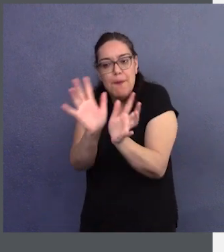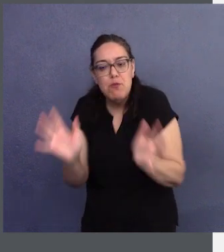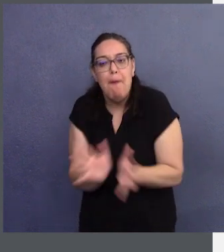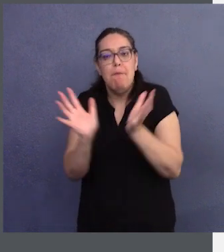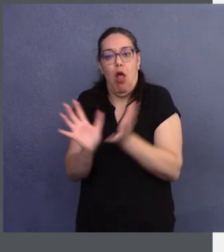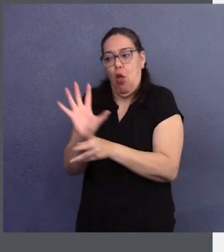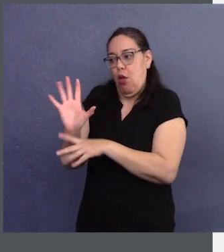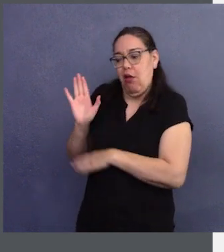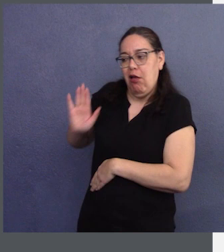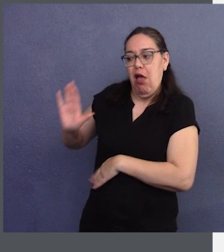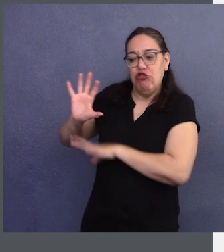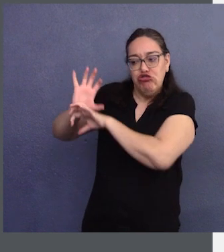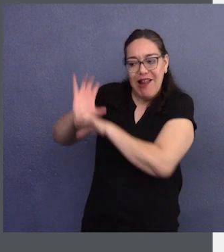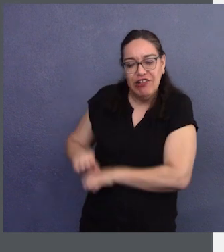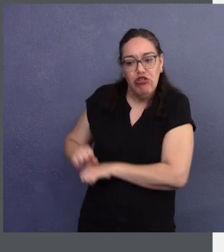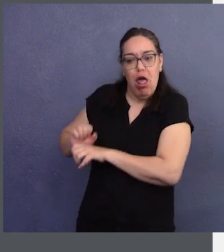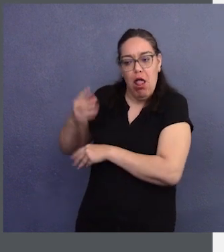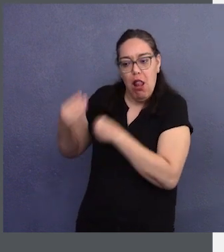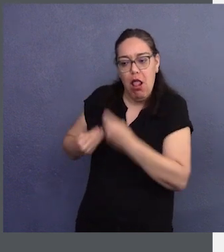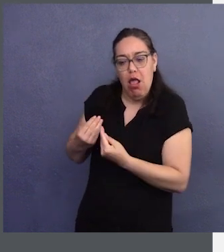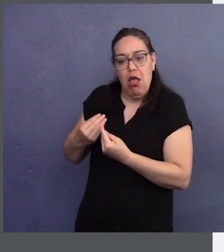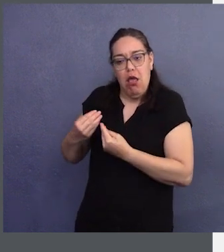traditional types of and